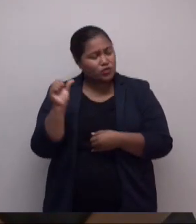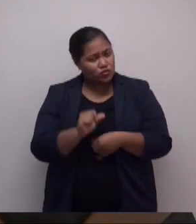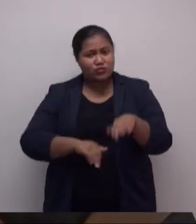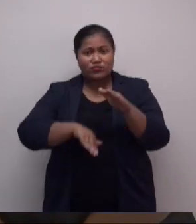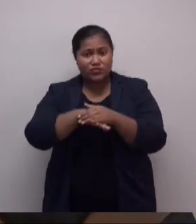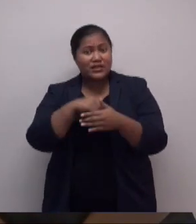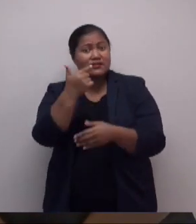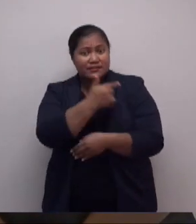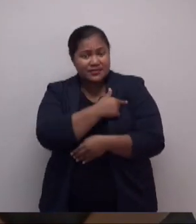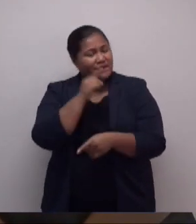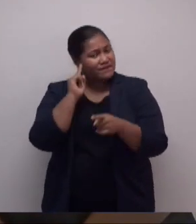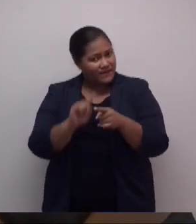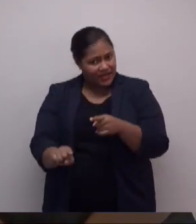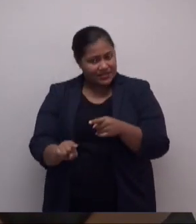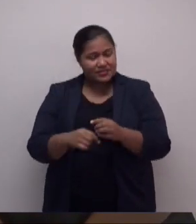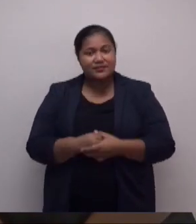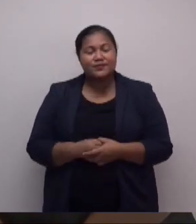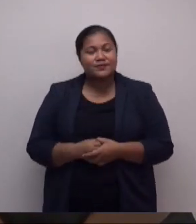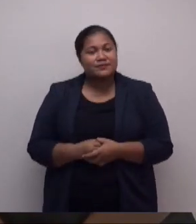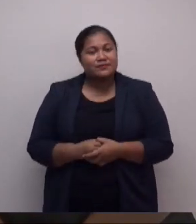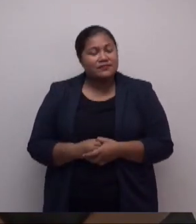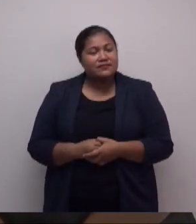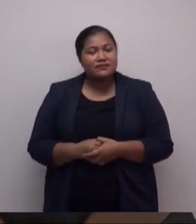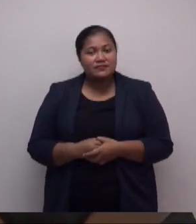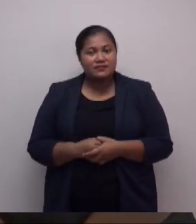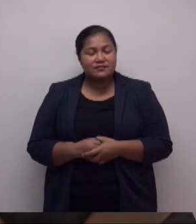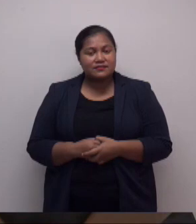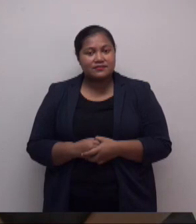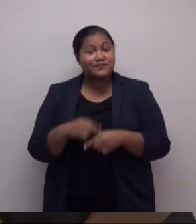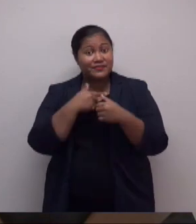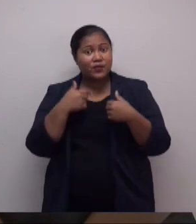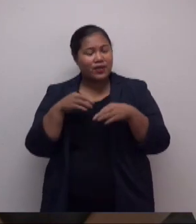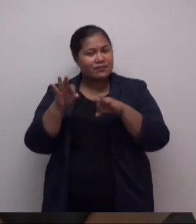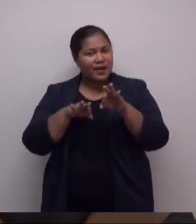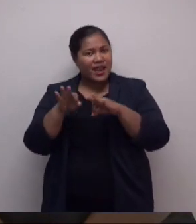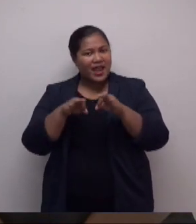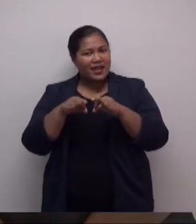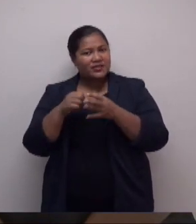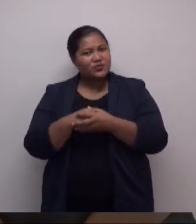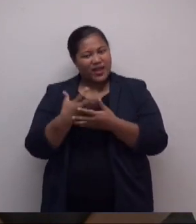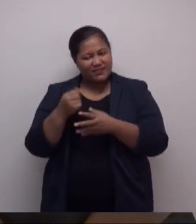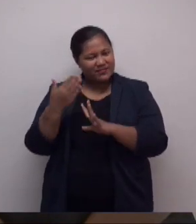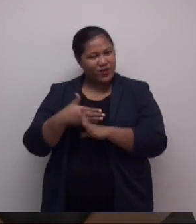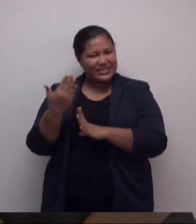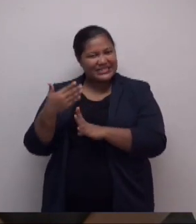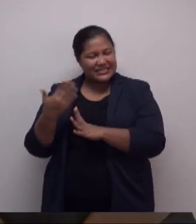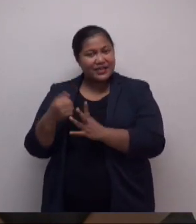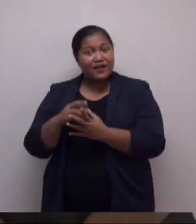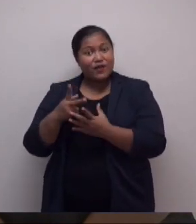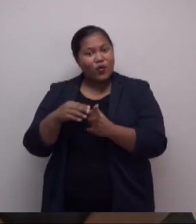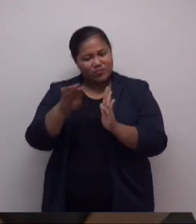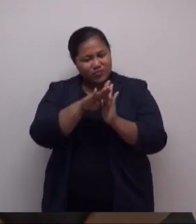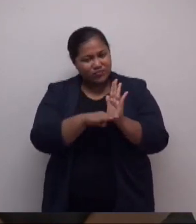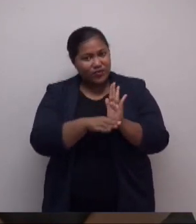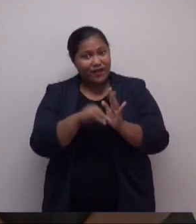vaccinated as quickly as possible. We plan to drop any quarantine requirement for inter-island travel